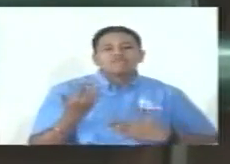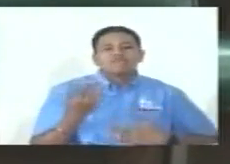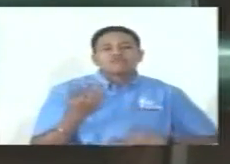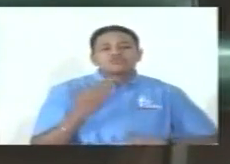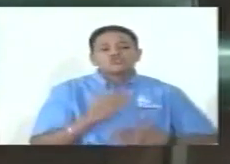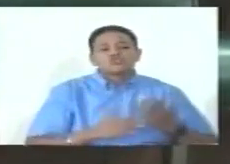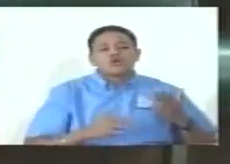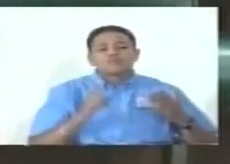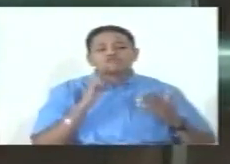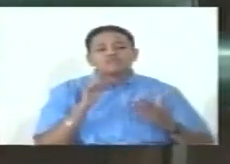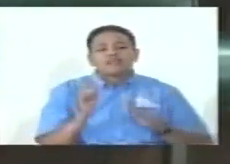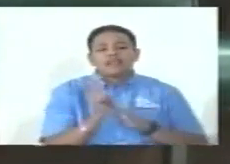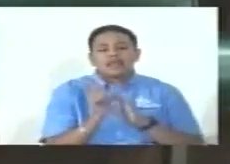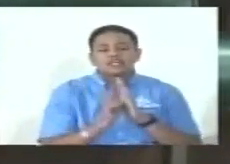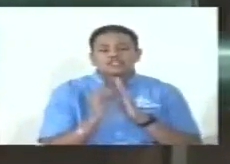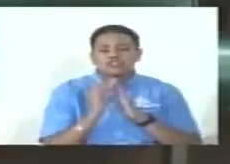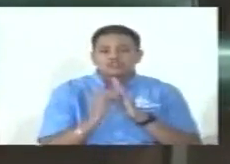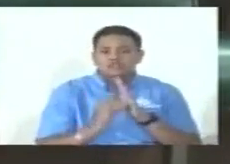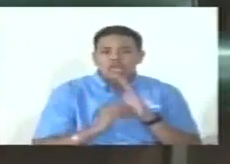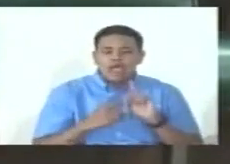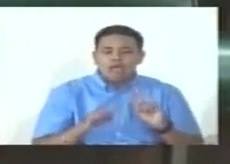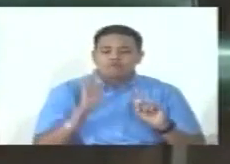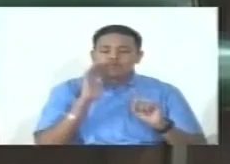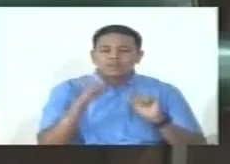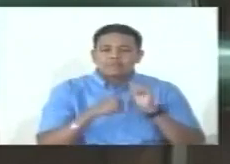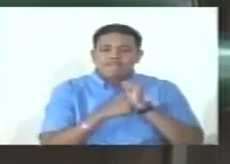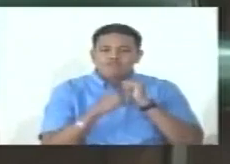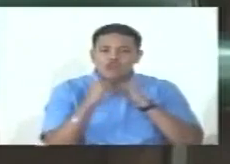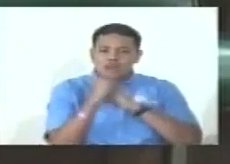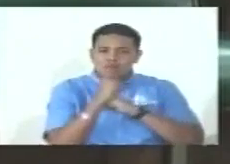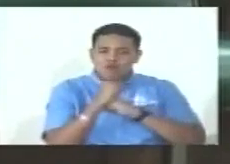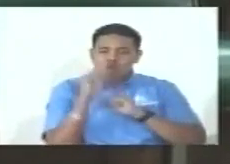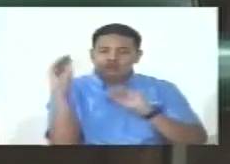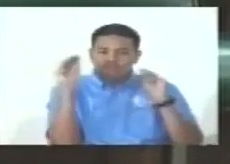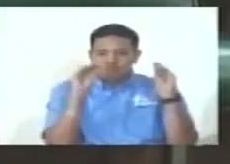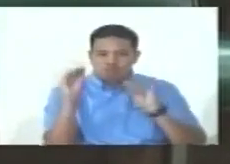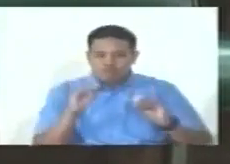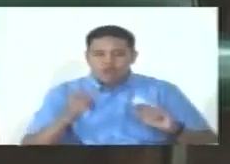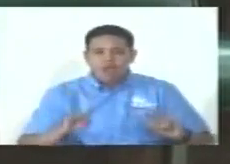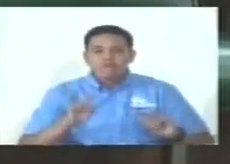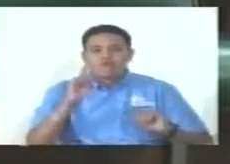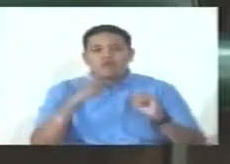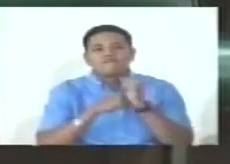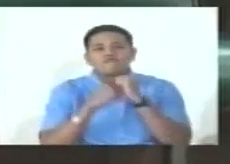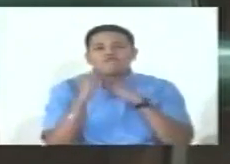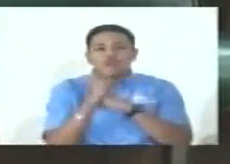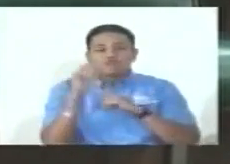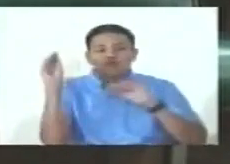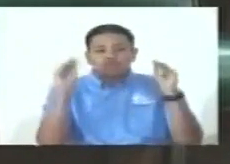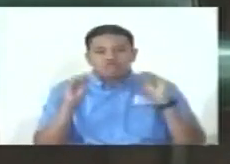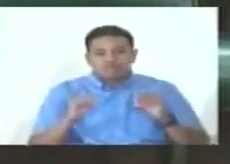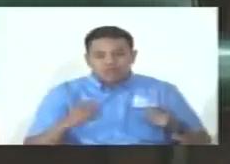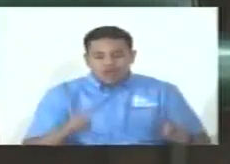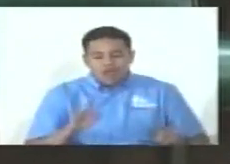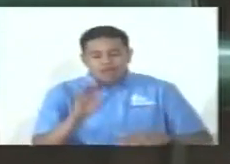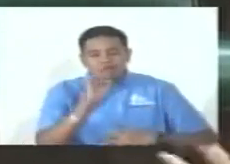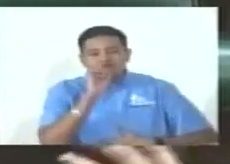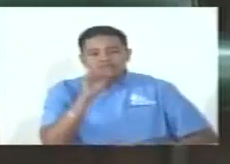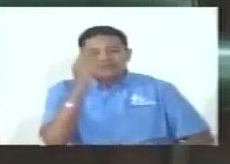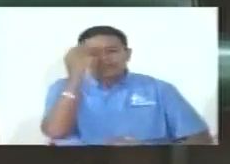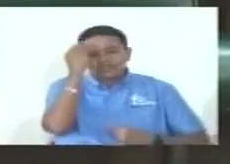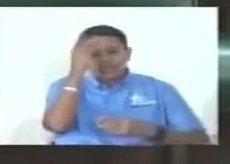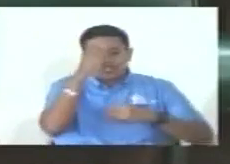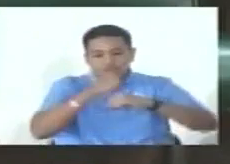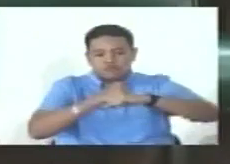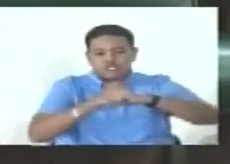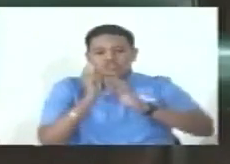significant legislation. It was going to be a framework, and that one of the framework was a data protection